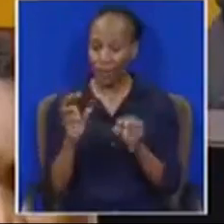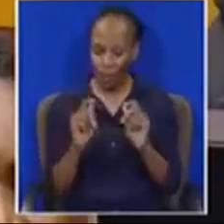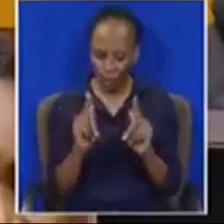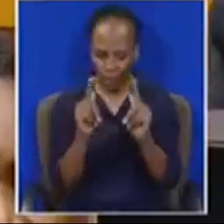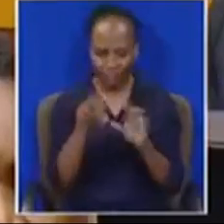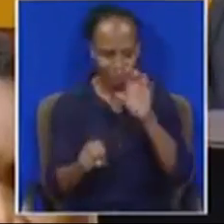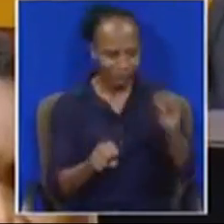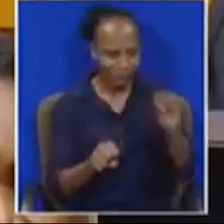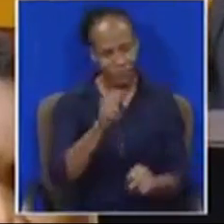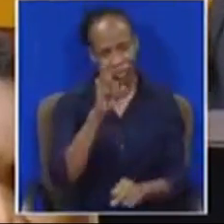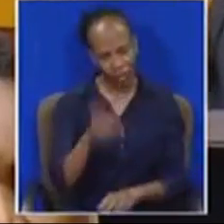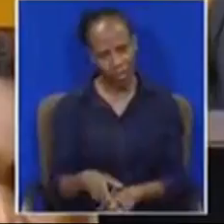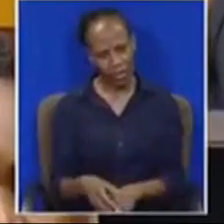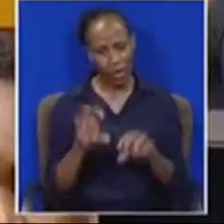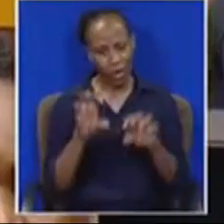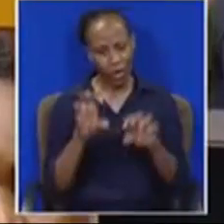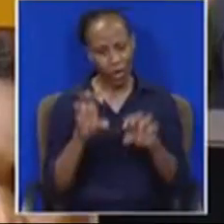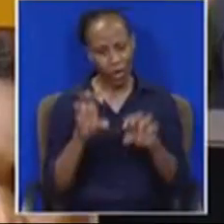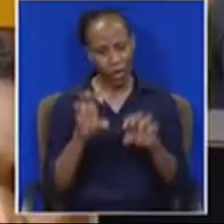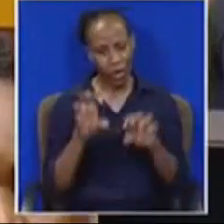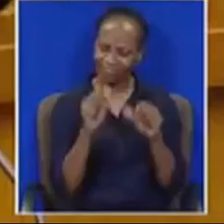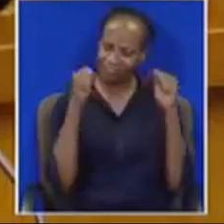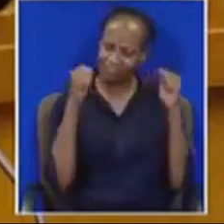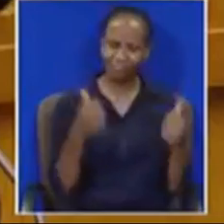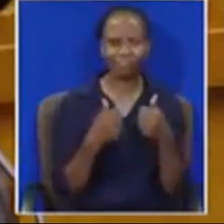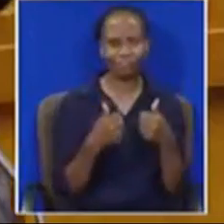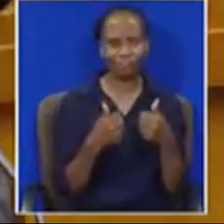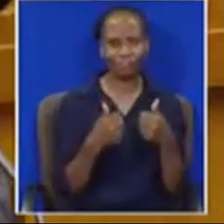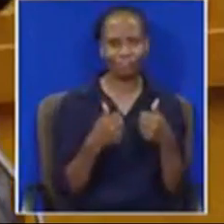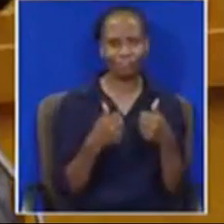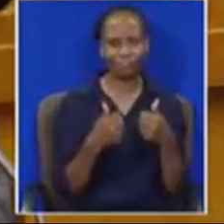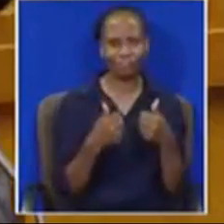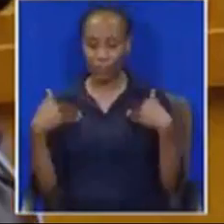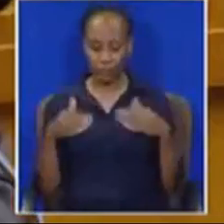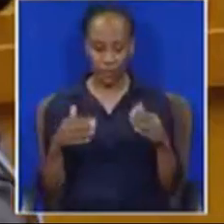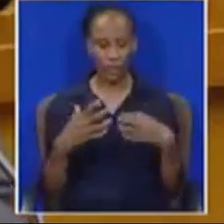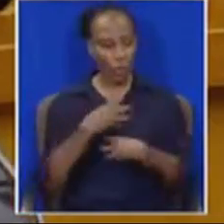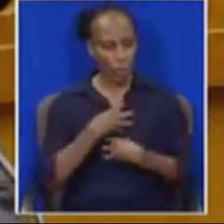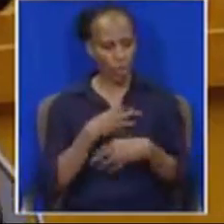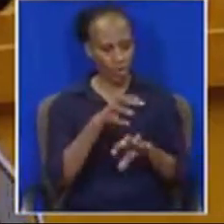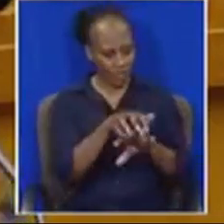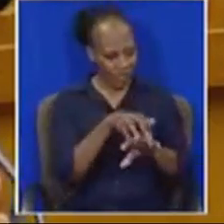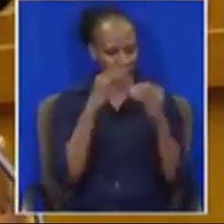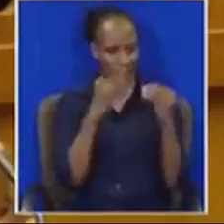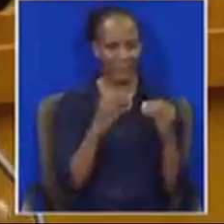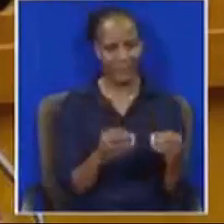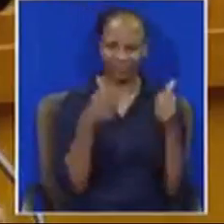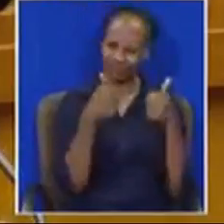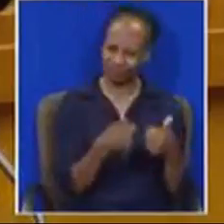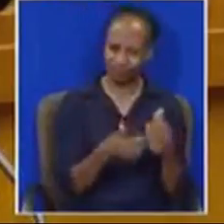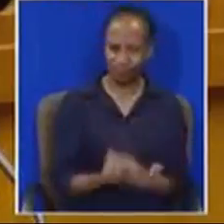kene kgwebong ena ya tsa ho lema. Ke moo re shebileng hore re ka kgona ho aha